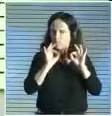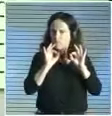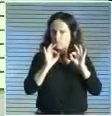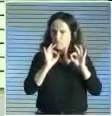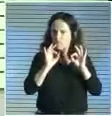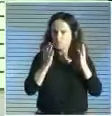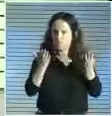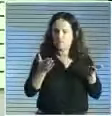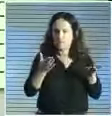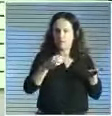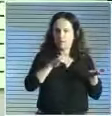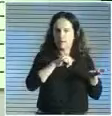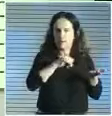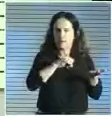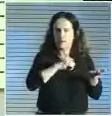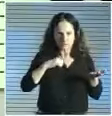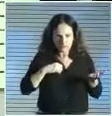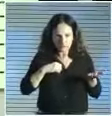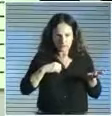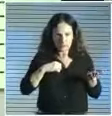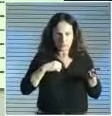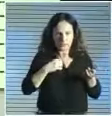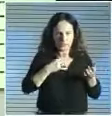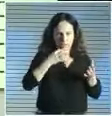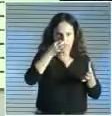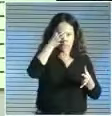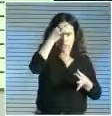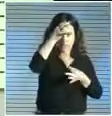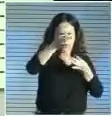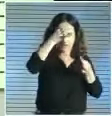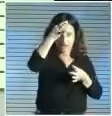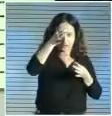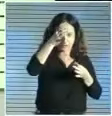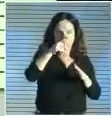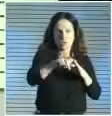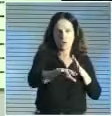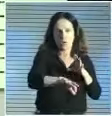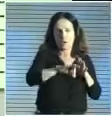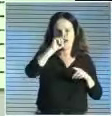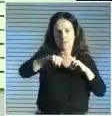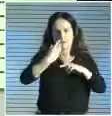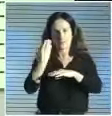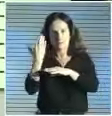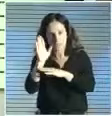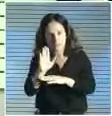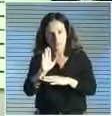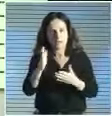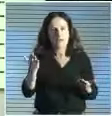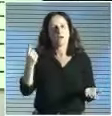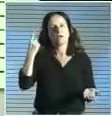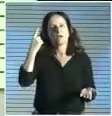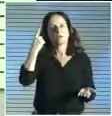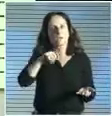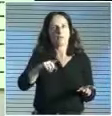selecting the certification, the label, the method to follow. Because in this case, really, sometimes the